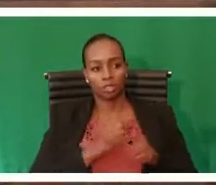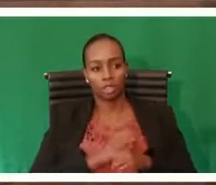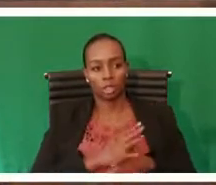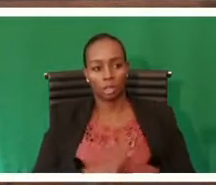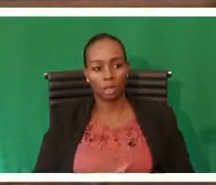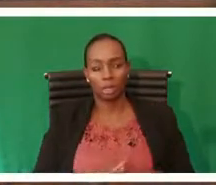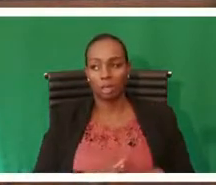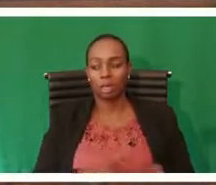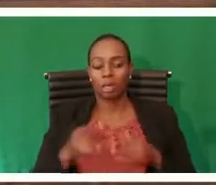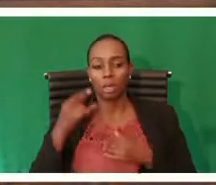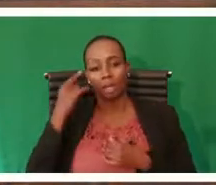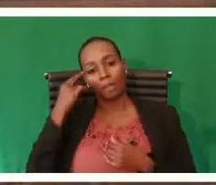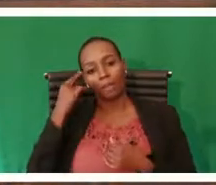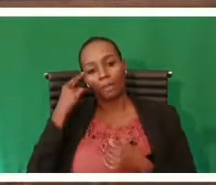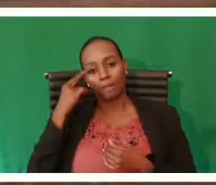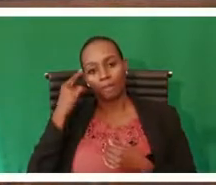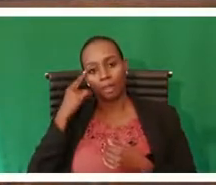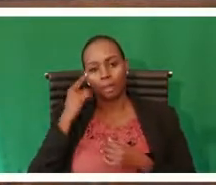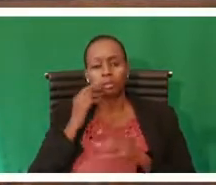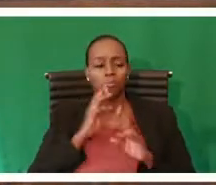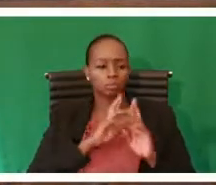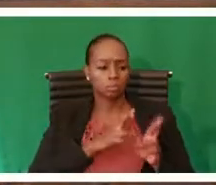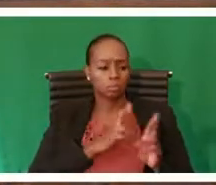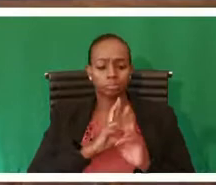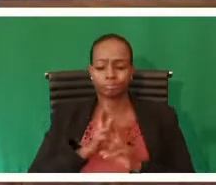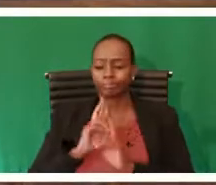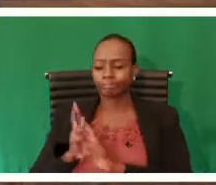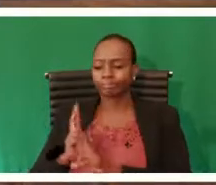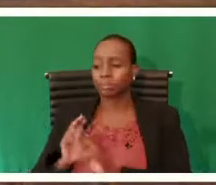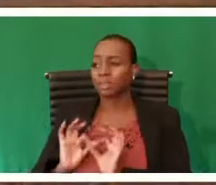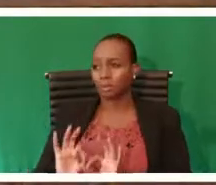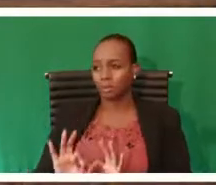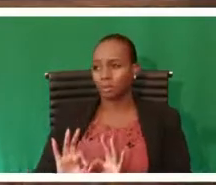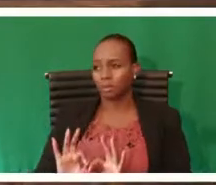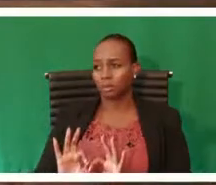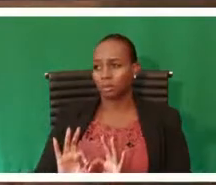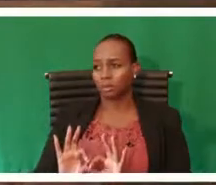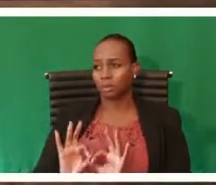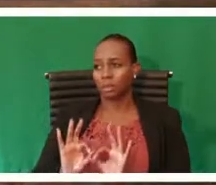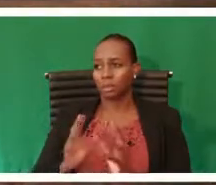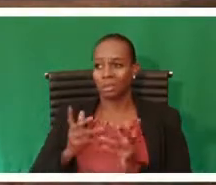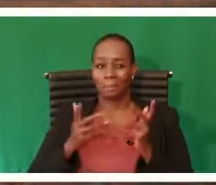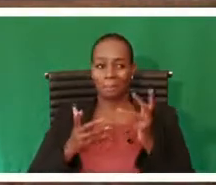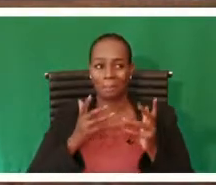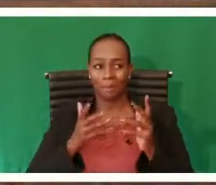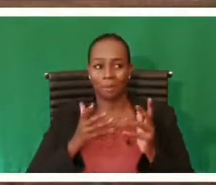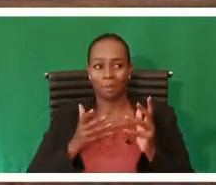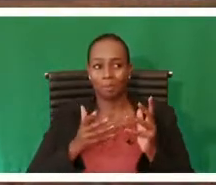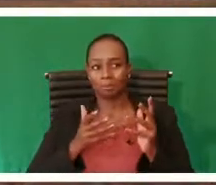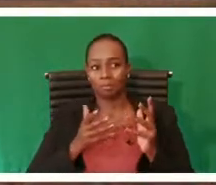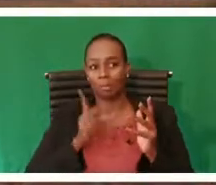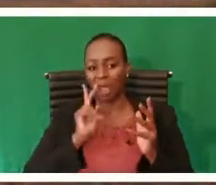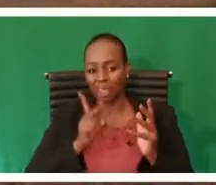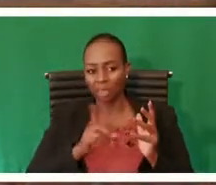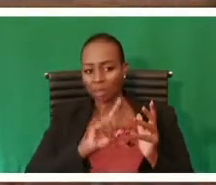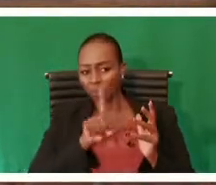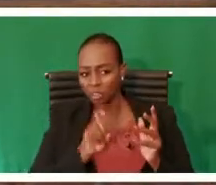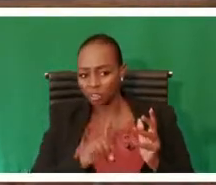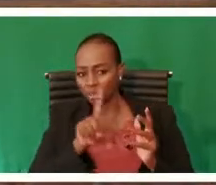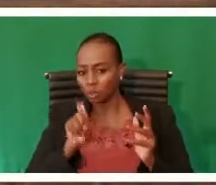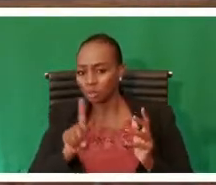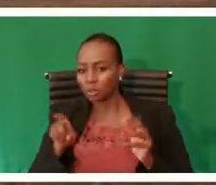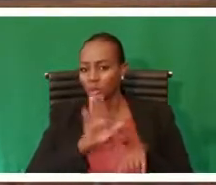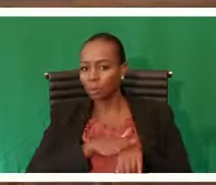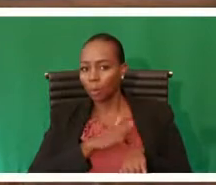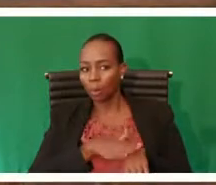the answers are adequate, unless if there are follow-ups or further questions from colleagues who